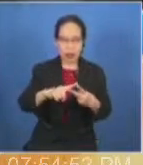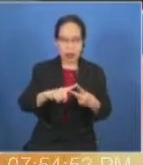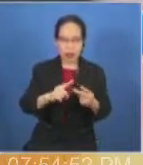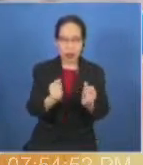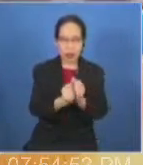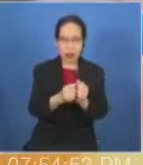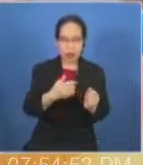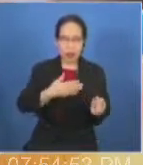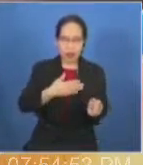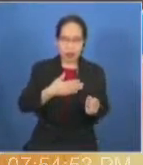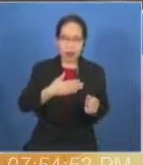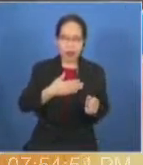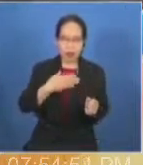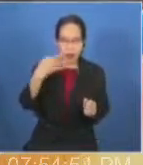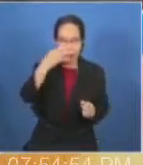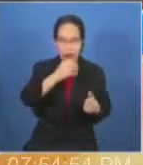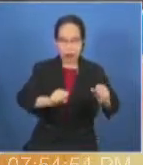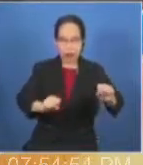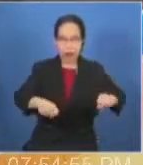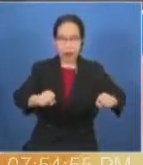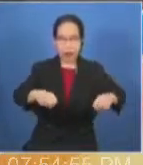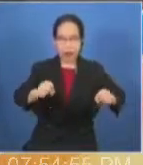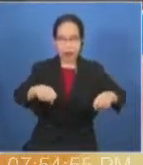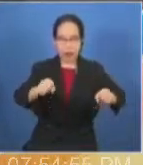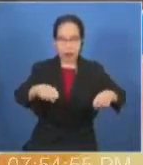My fellow tricycle drivers